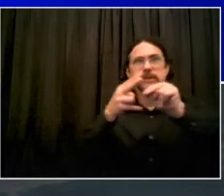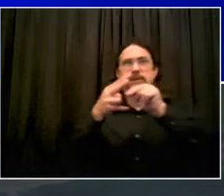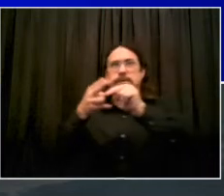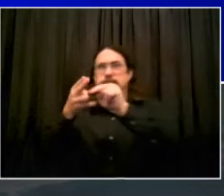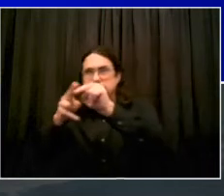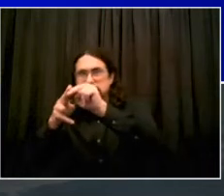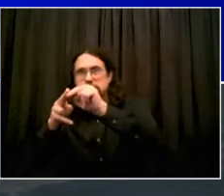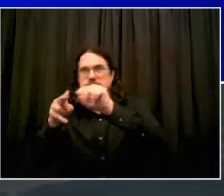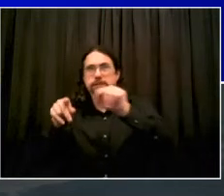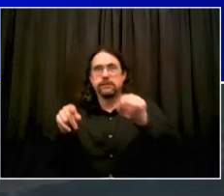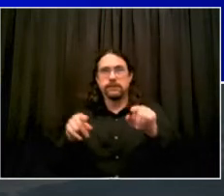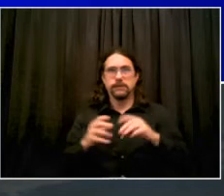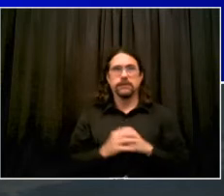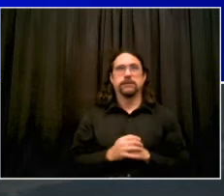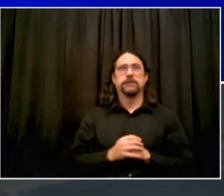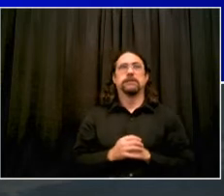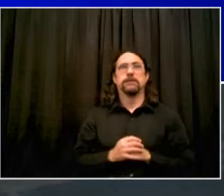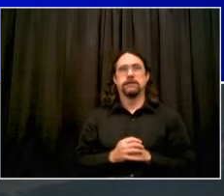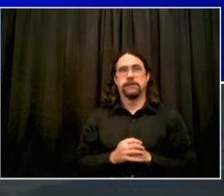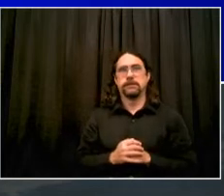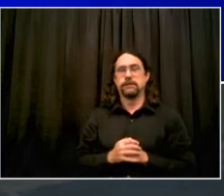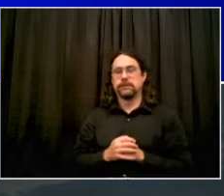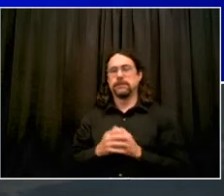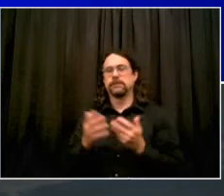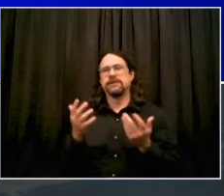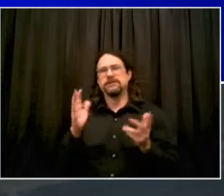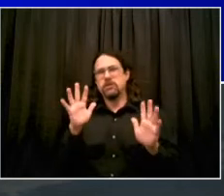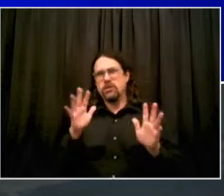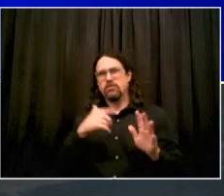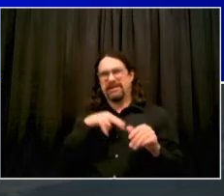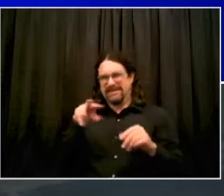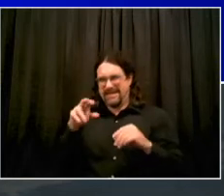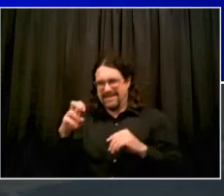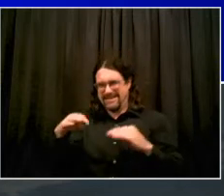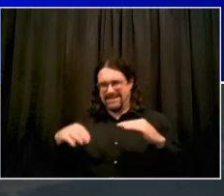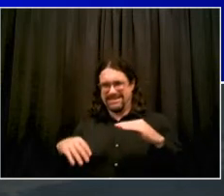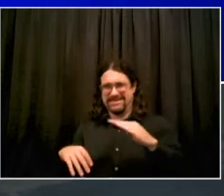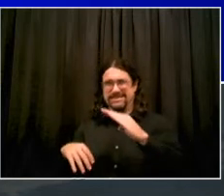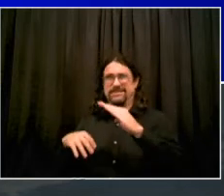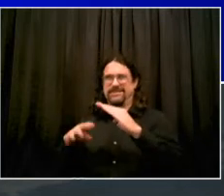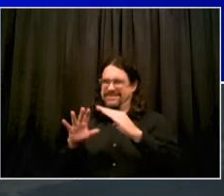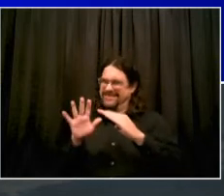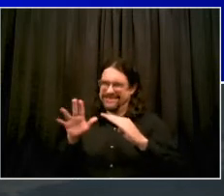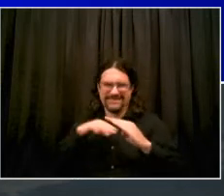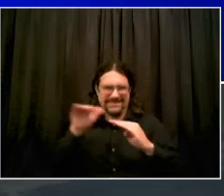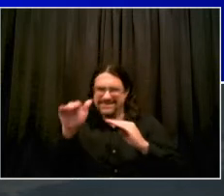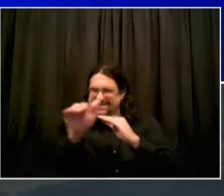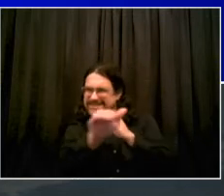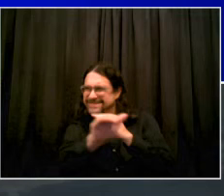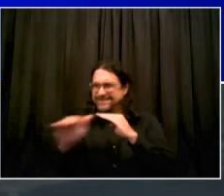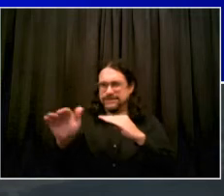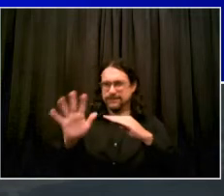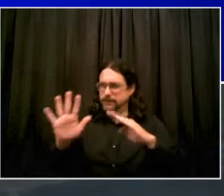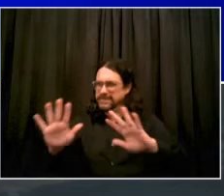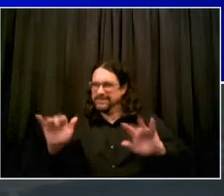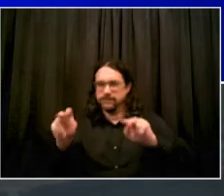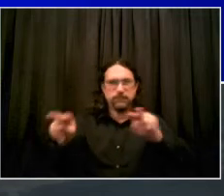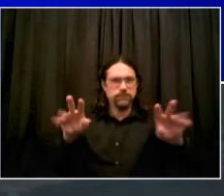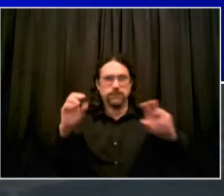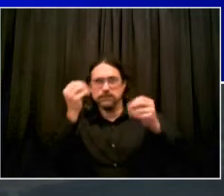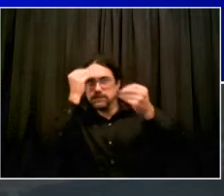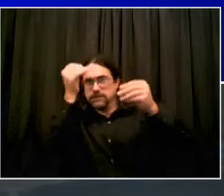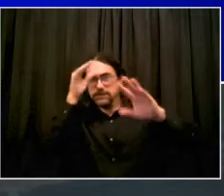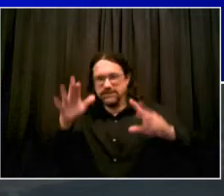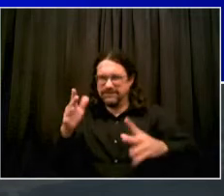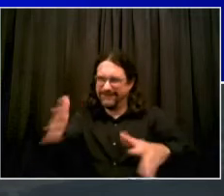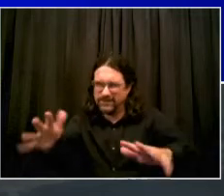and the test results we're getting. It's crucial to stop the spread of the virus in these 9 zip codes and everywhere in the city. So